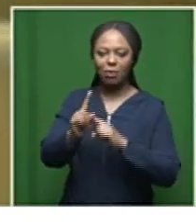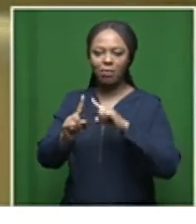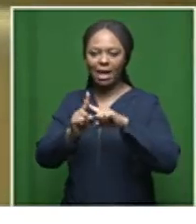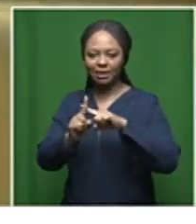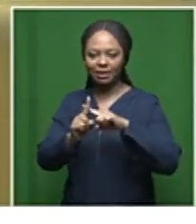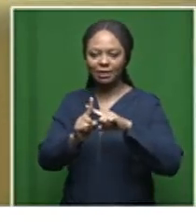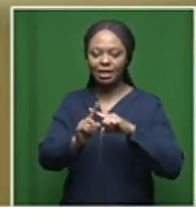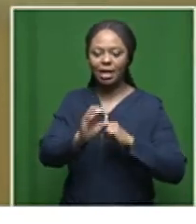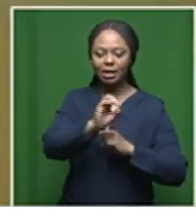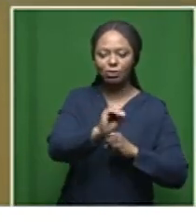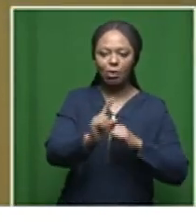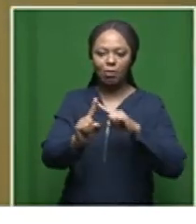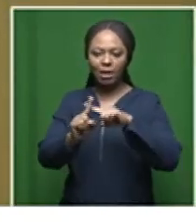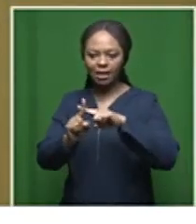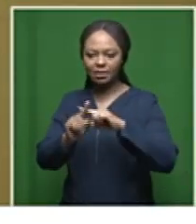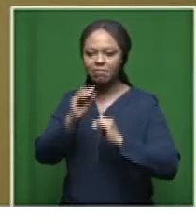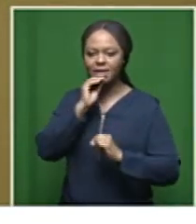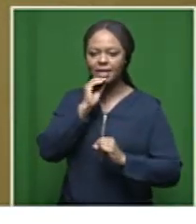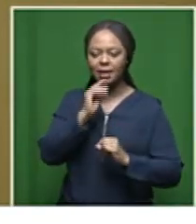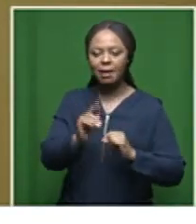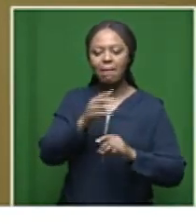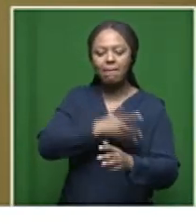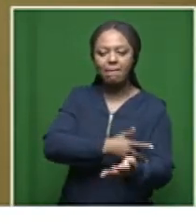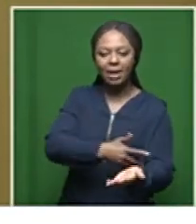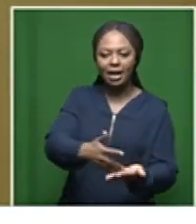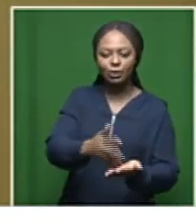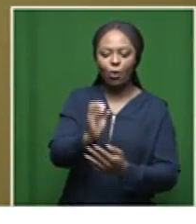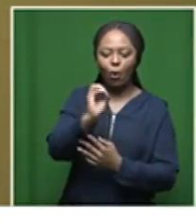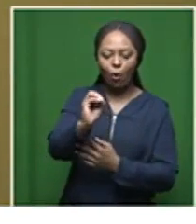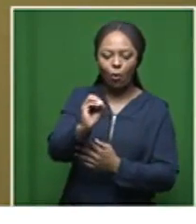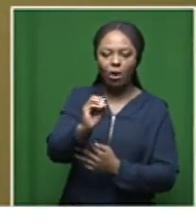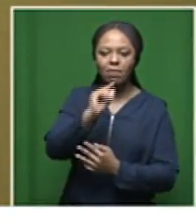blood O. O, that means it's a needed